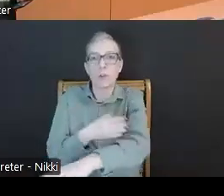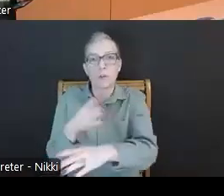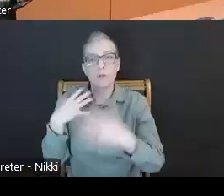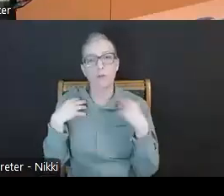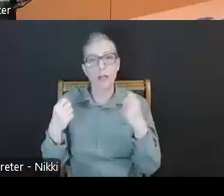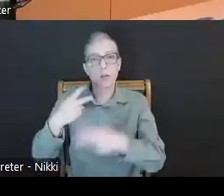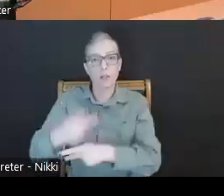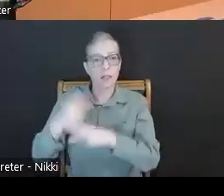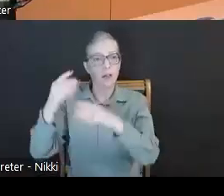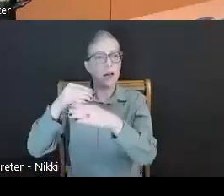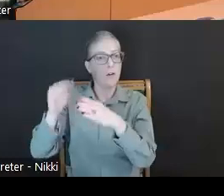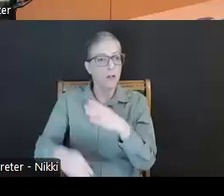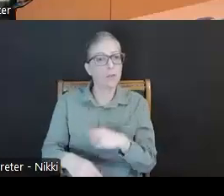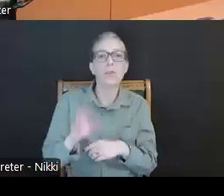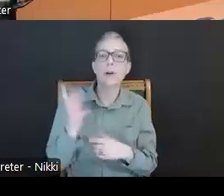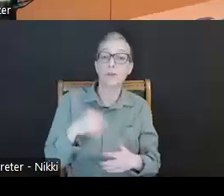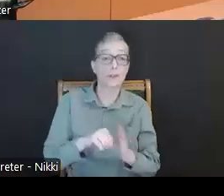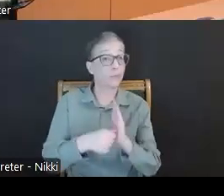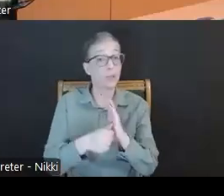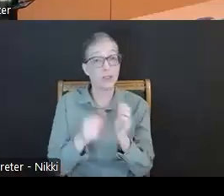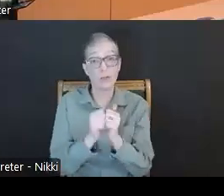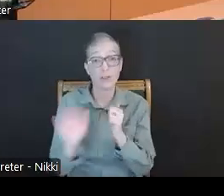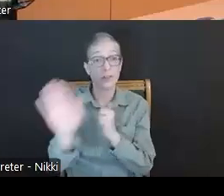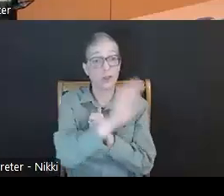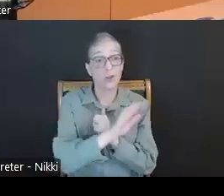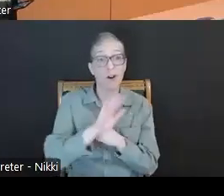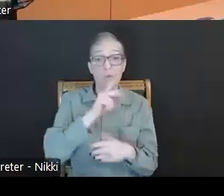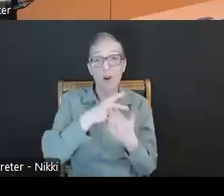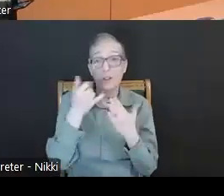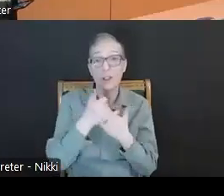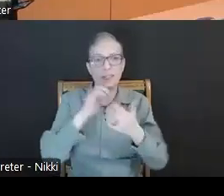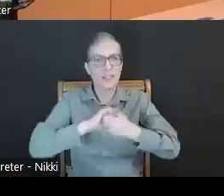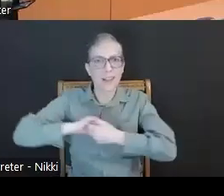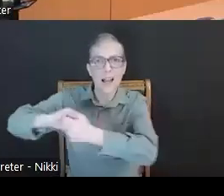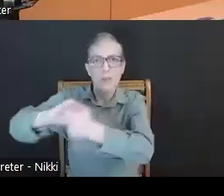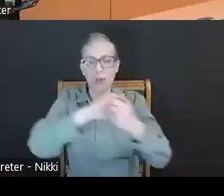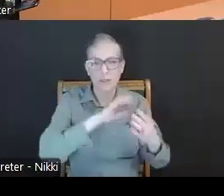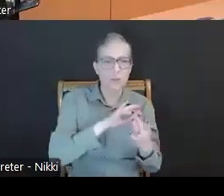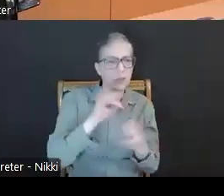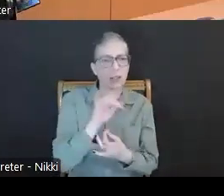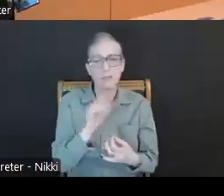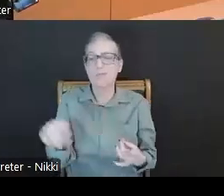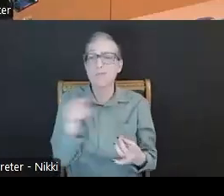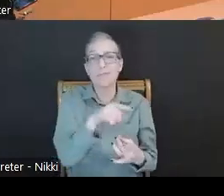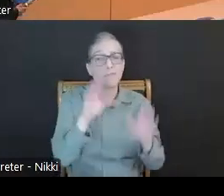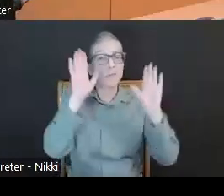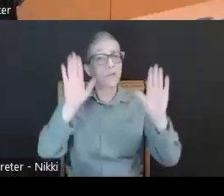impressed with the collaborative spirit reflected in all of your projects, and you guys rocked it. So thank you.